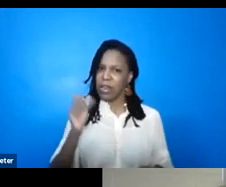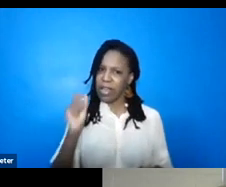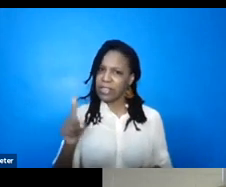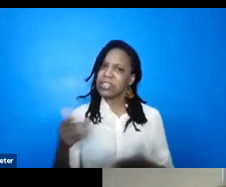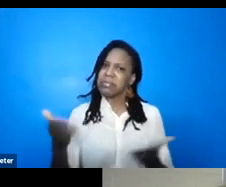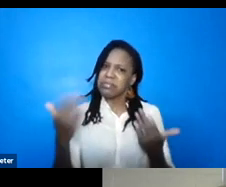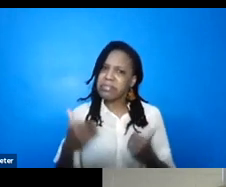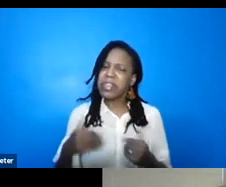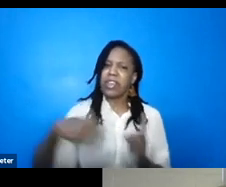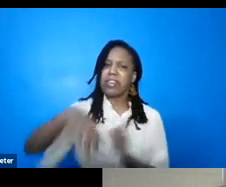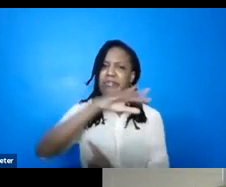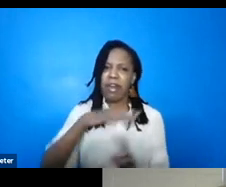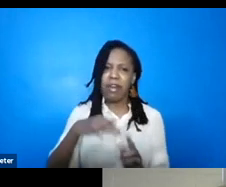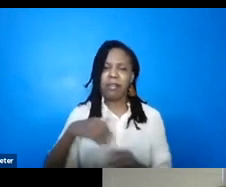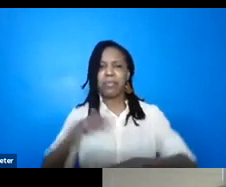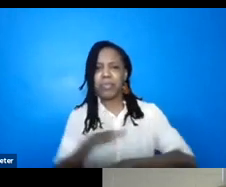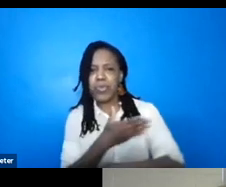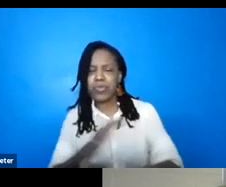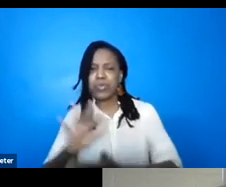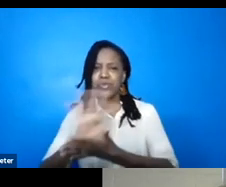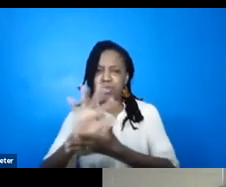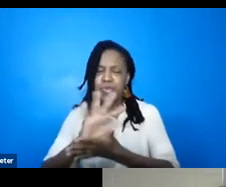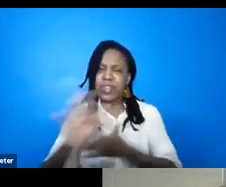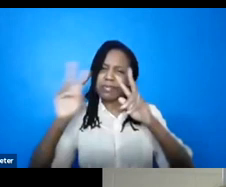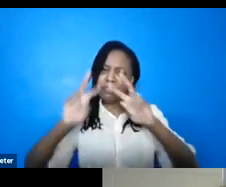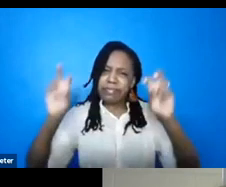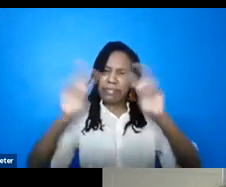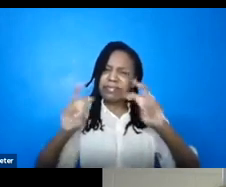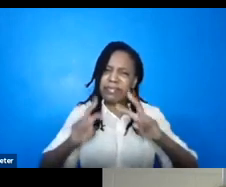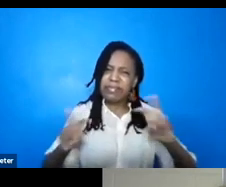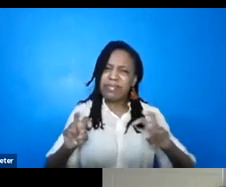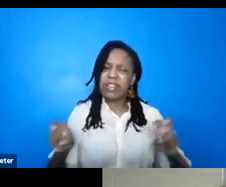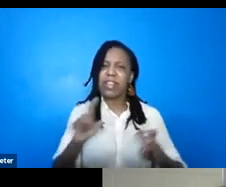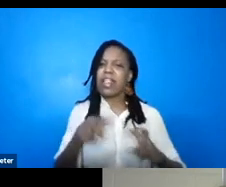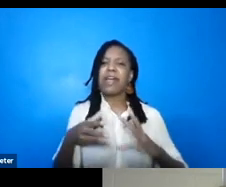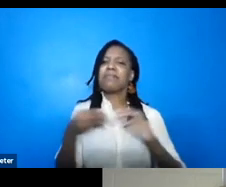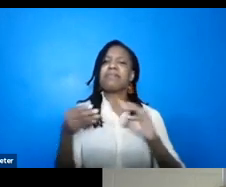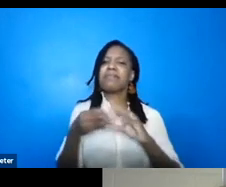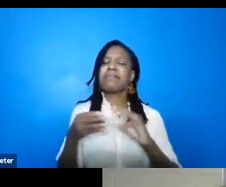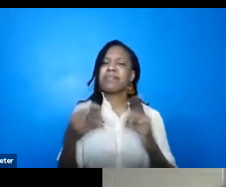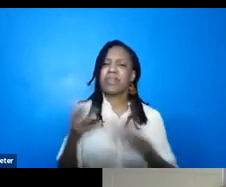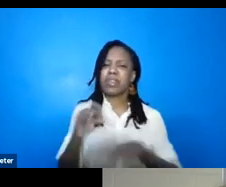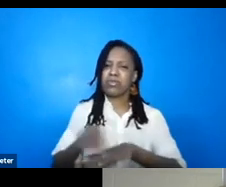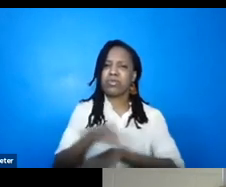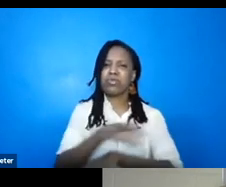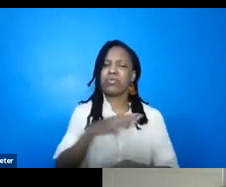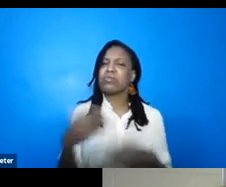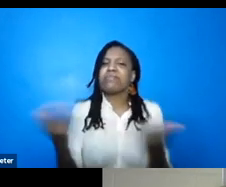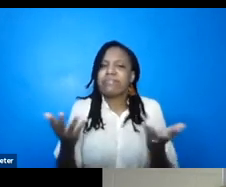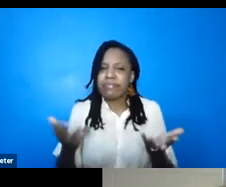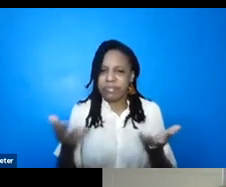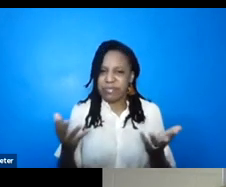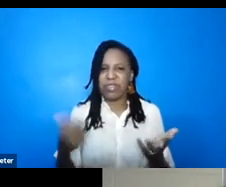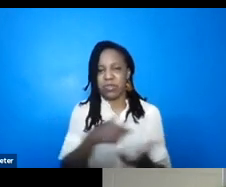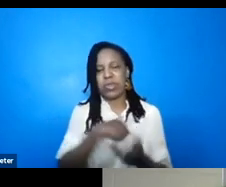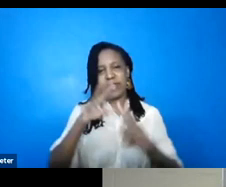culture environment where, again, we see this hyper masculine, this aggressive way of approaching manhood. So with that being said, I'm going to wrap it up there. If you all